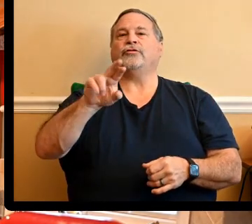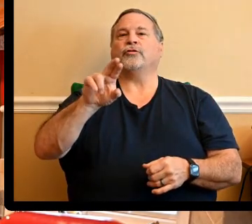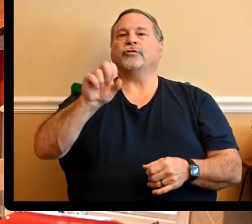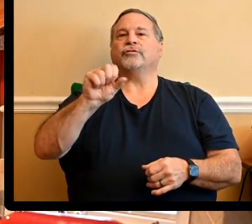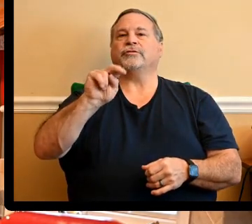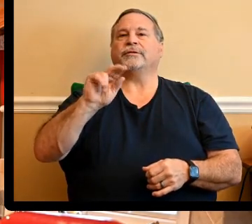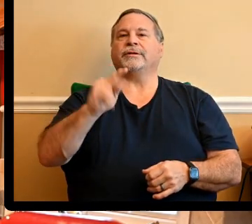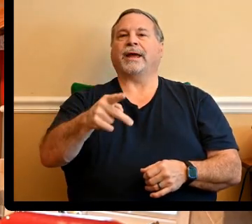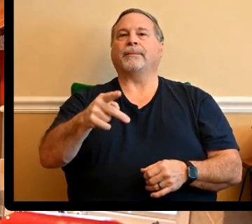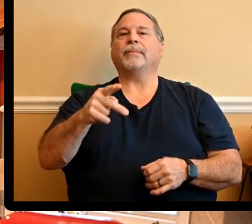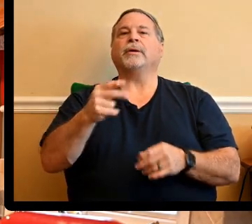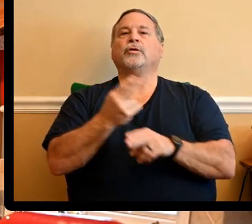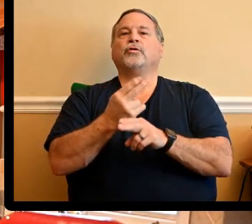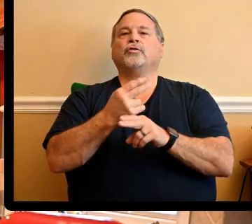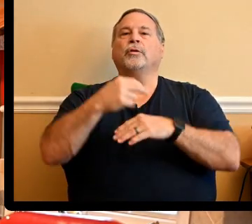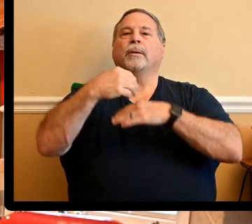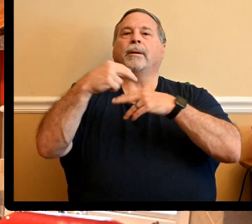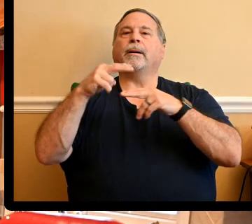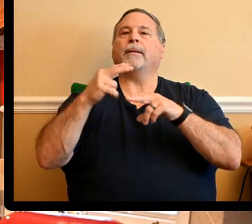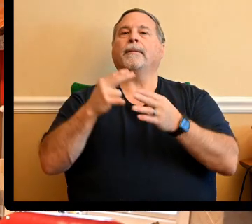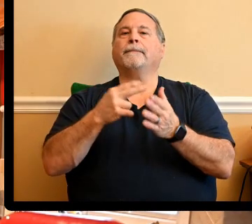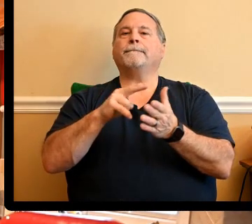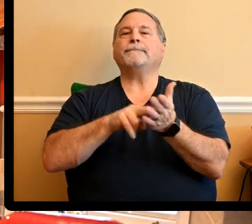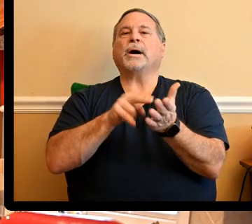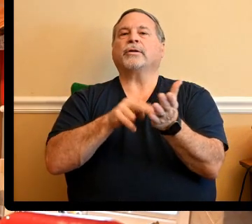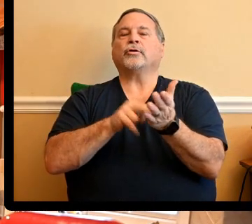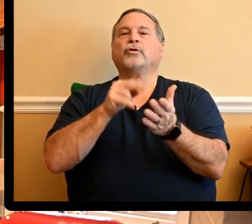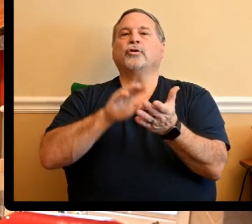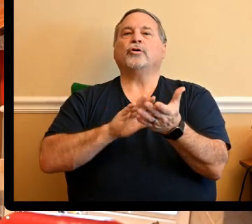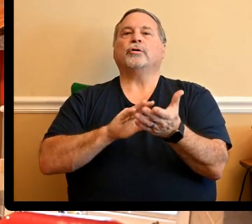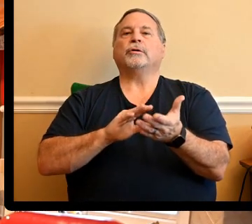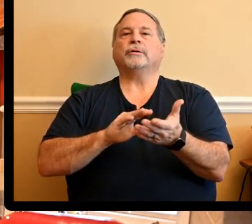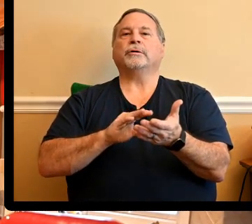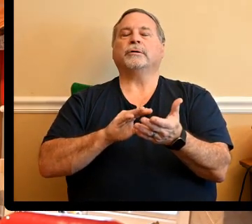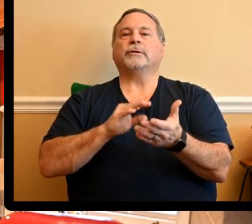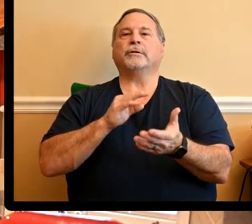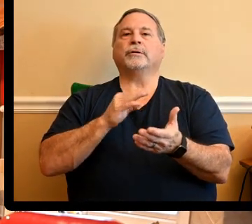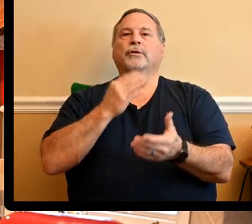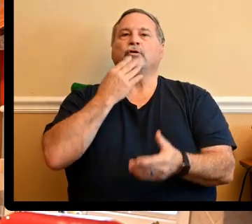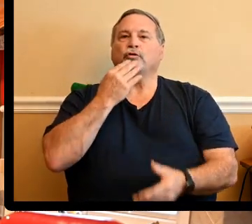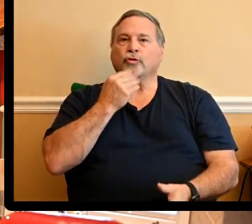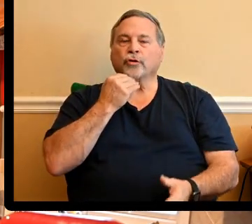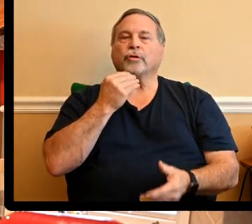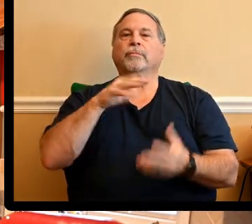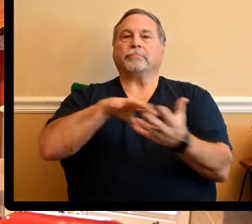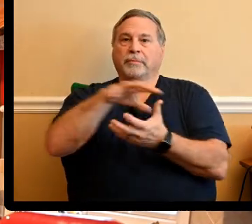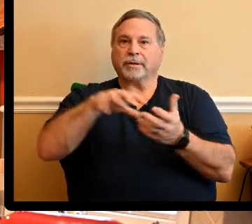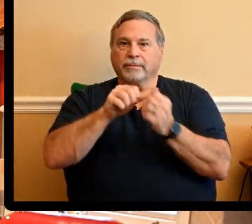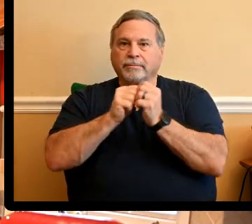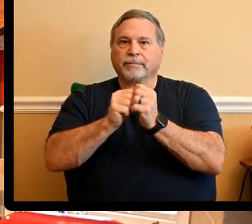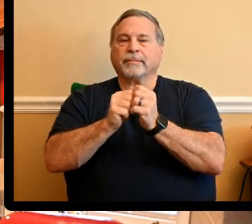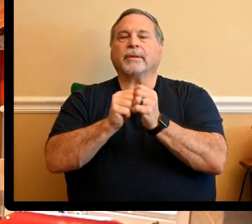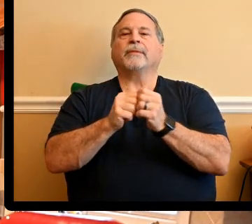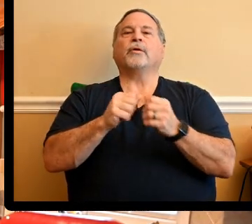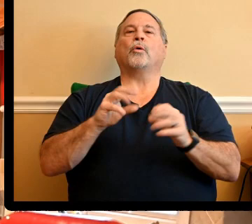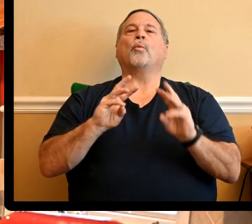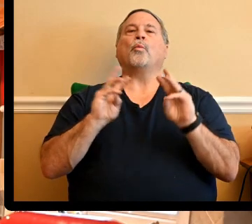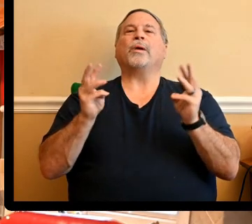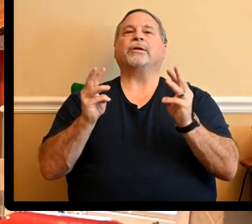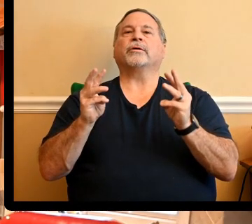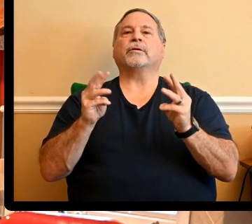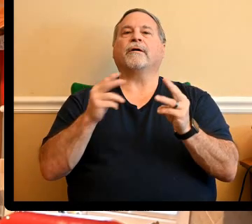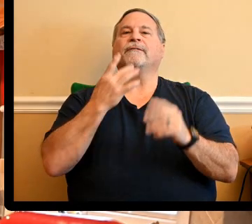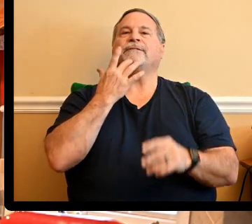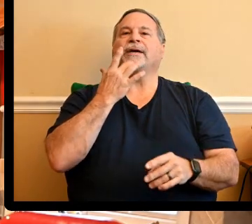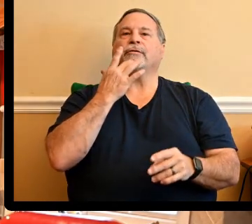cookie. We're going to use butter and sugar and blend those together. We're going to add in some of the winter type of flavor. So we're going to have ginger, we're going